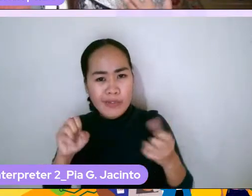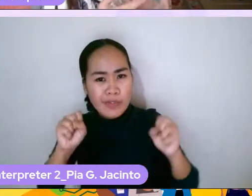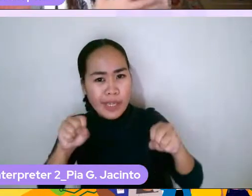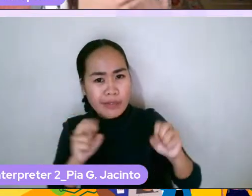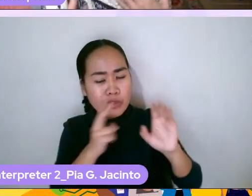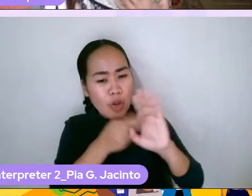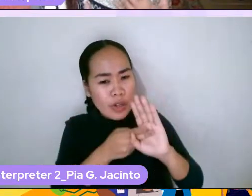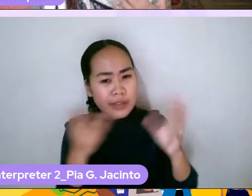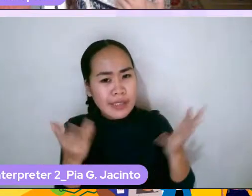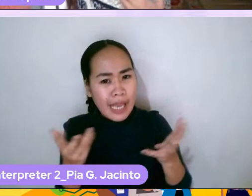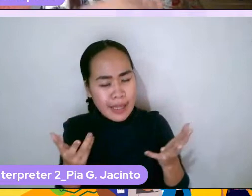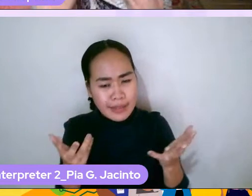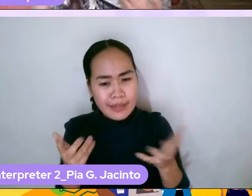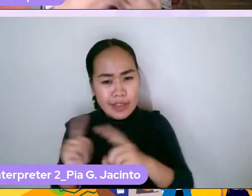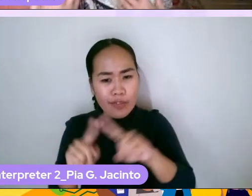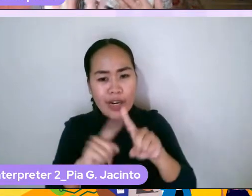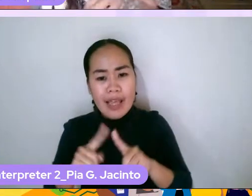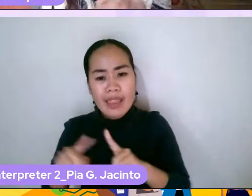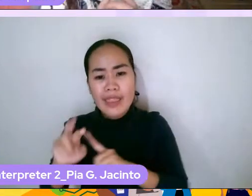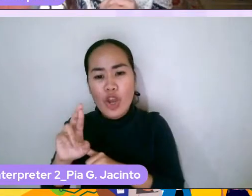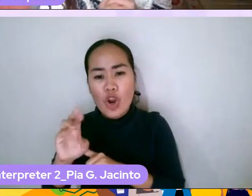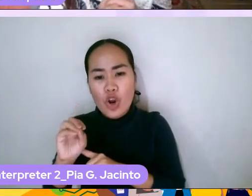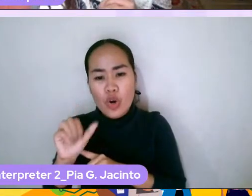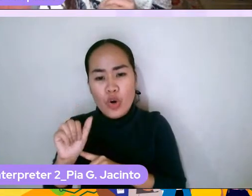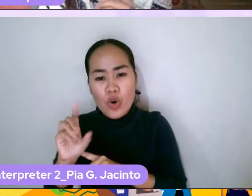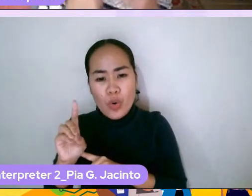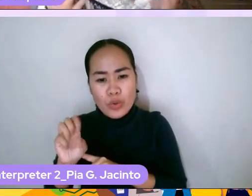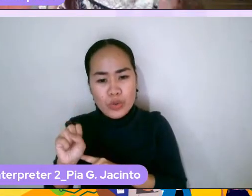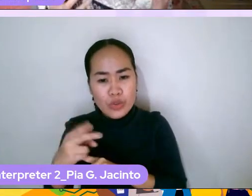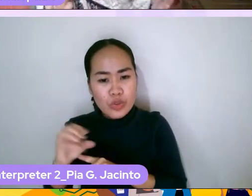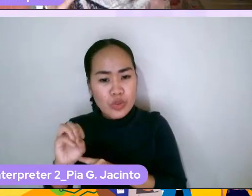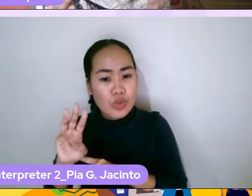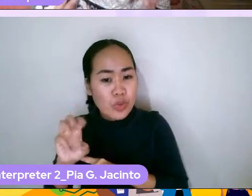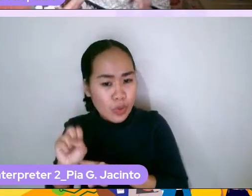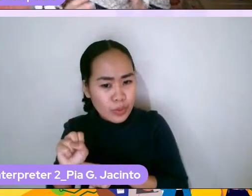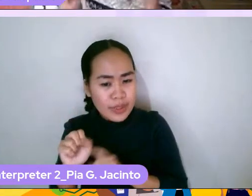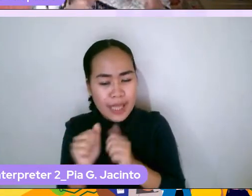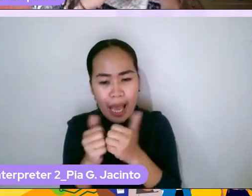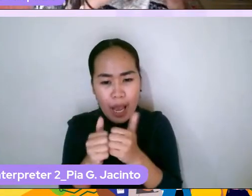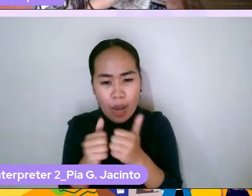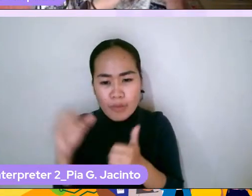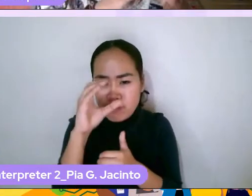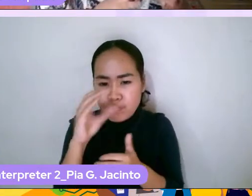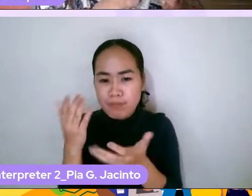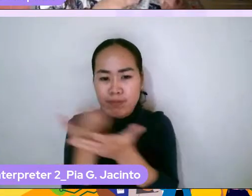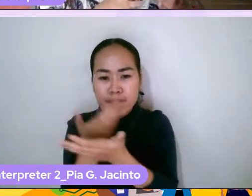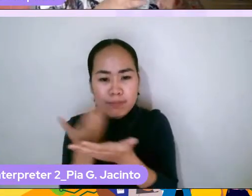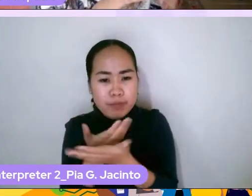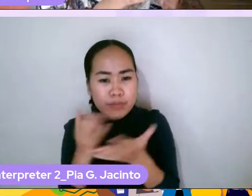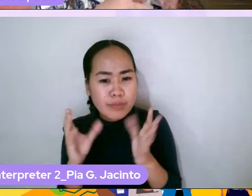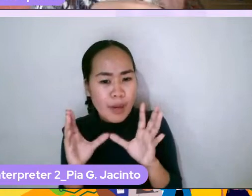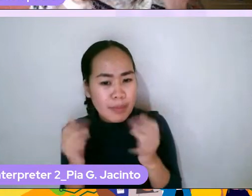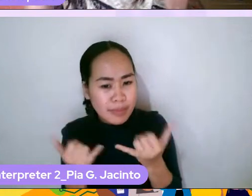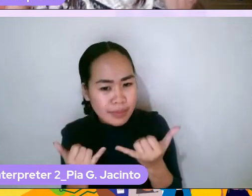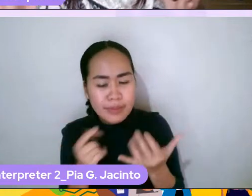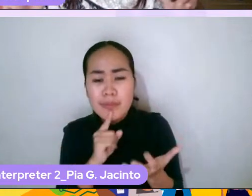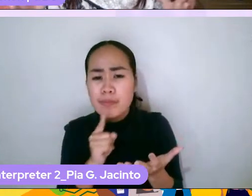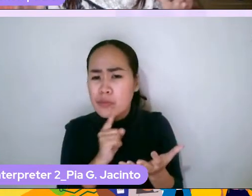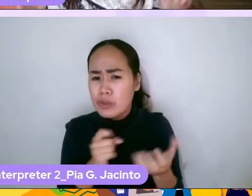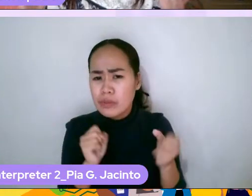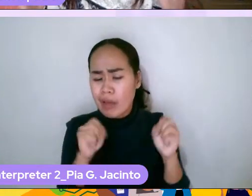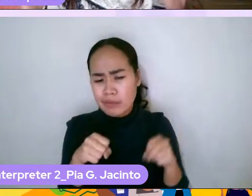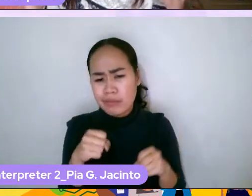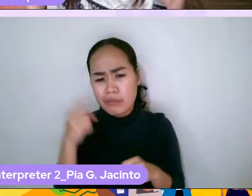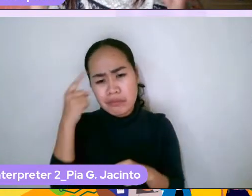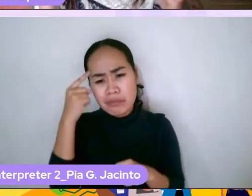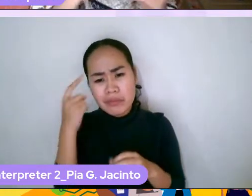road shows and things like that where we really scout for new companies, no? And kasi definitely when you think about the target